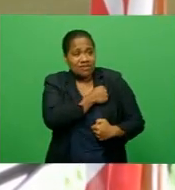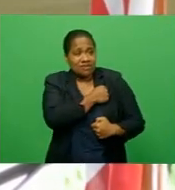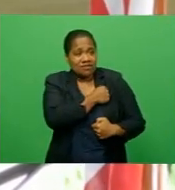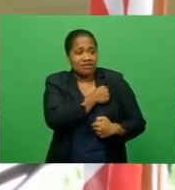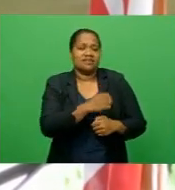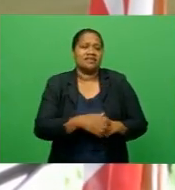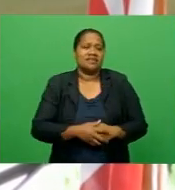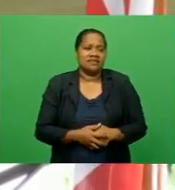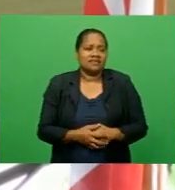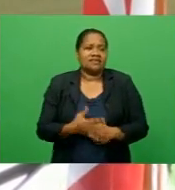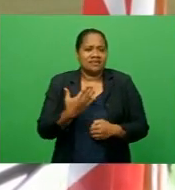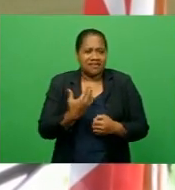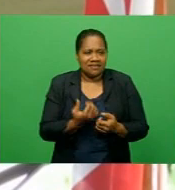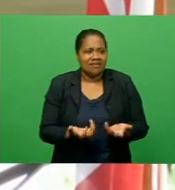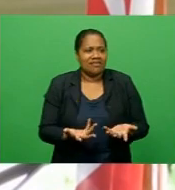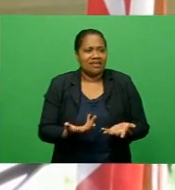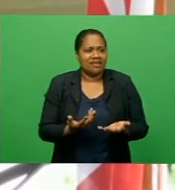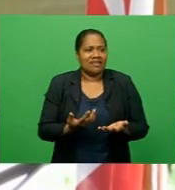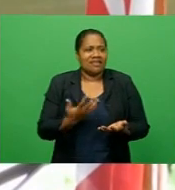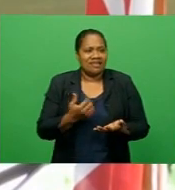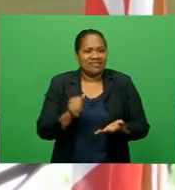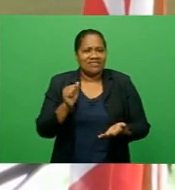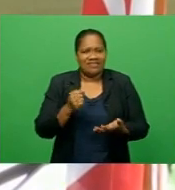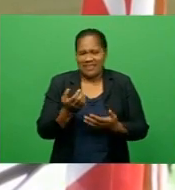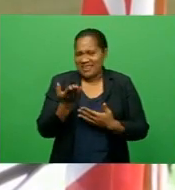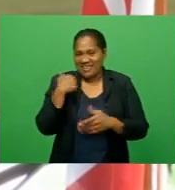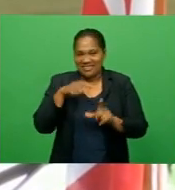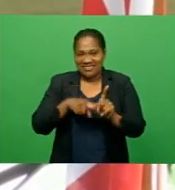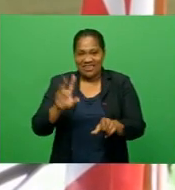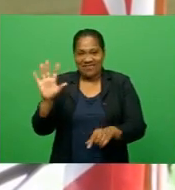bragging rights from last year's victory.